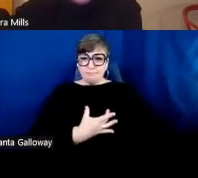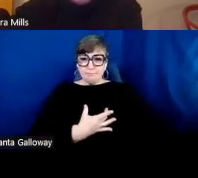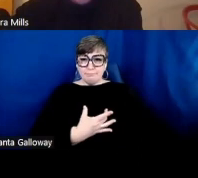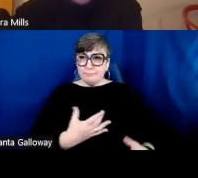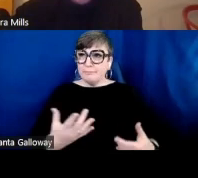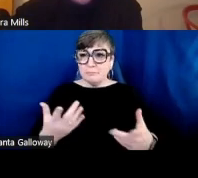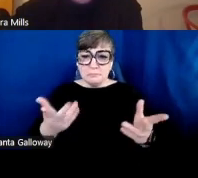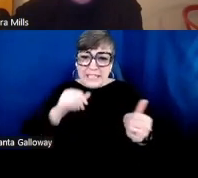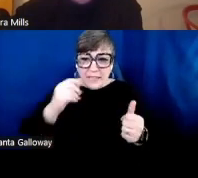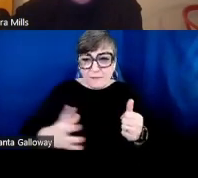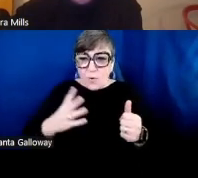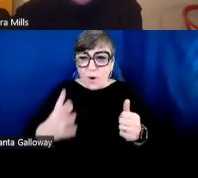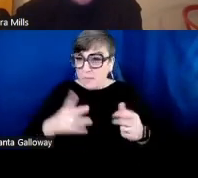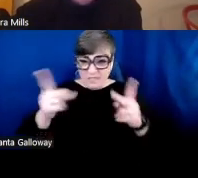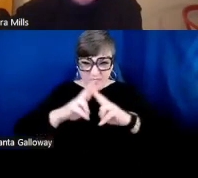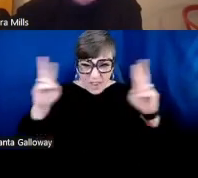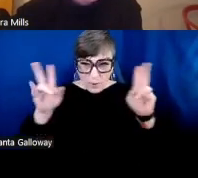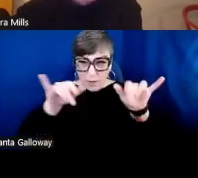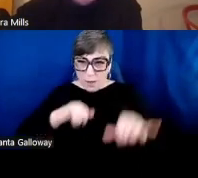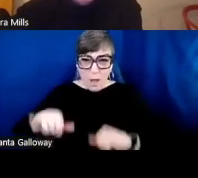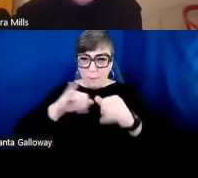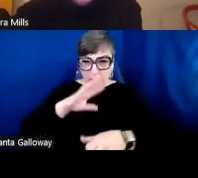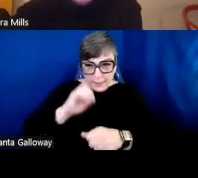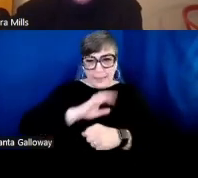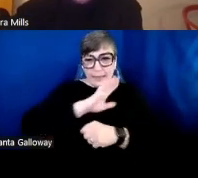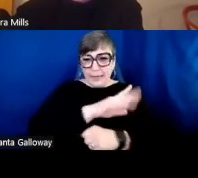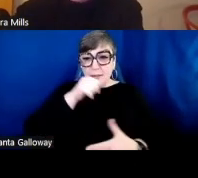amplifier these are very common across his correspondence